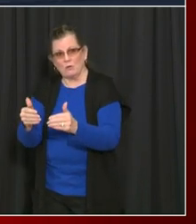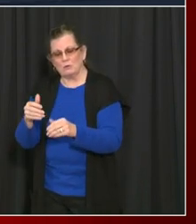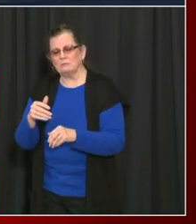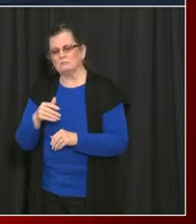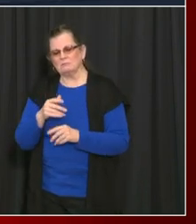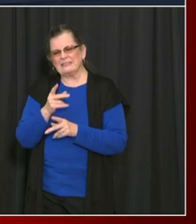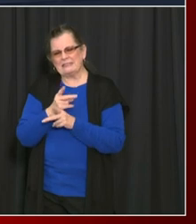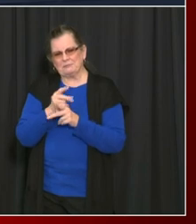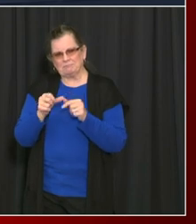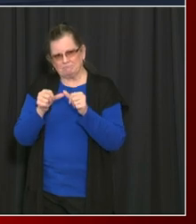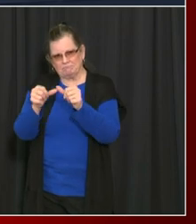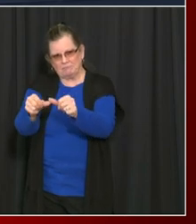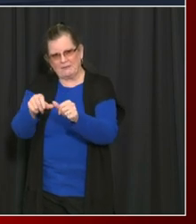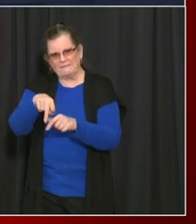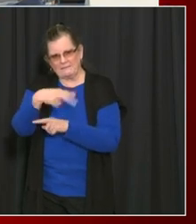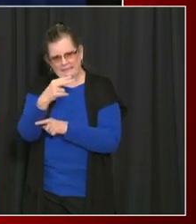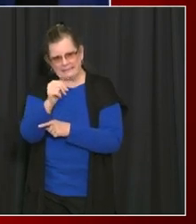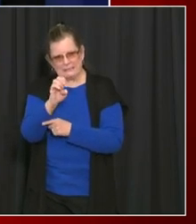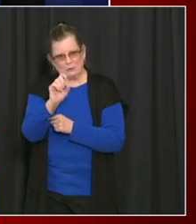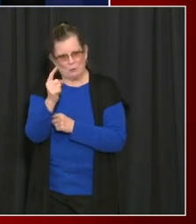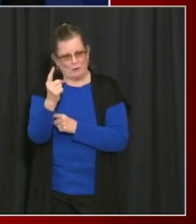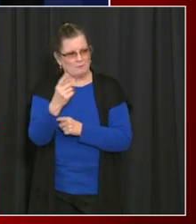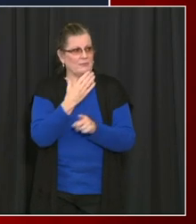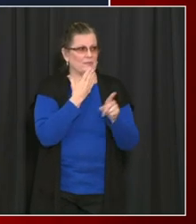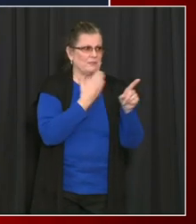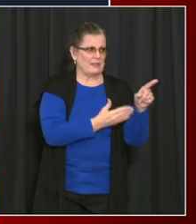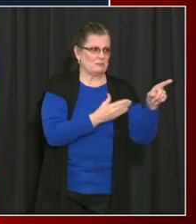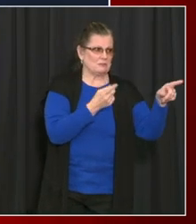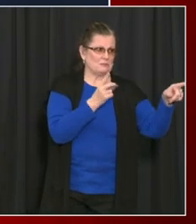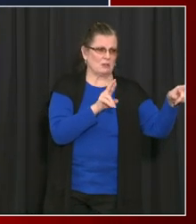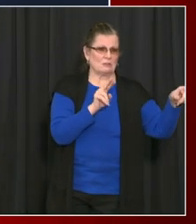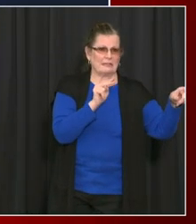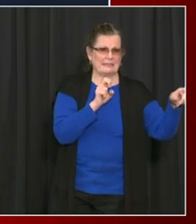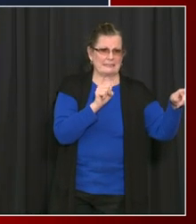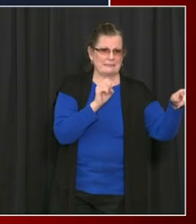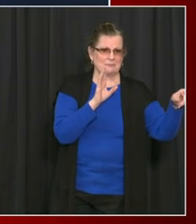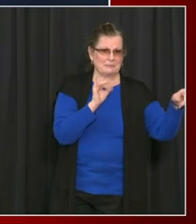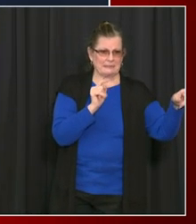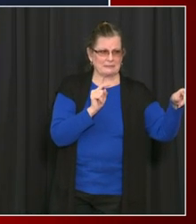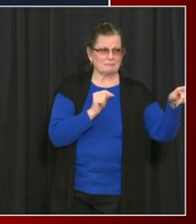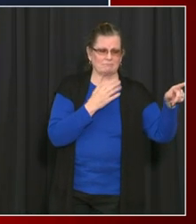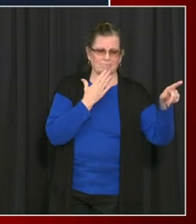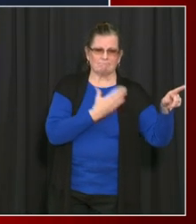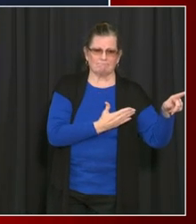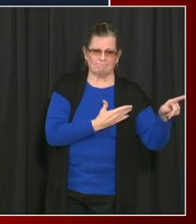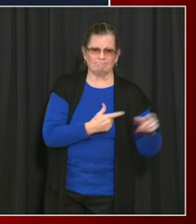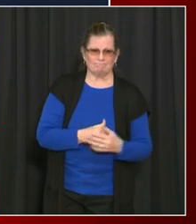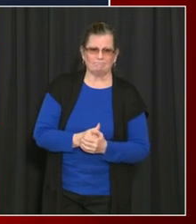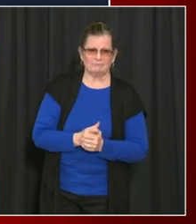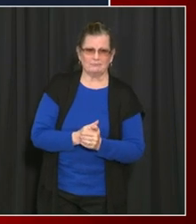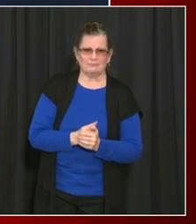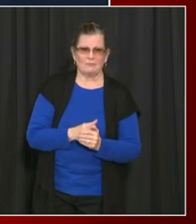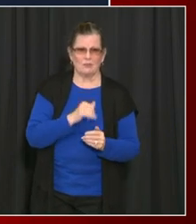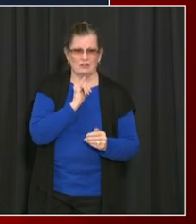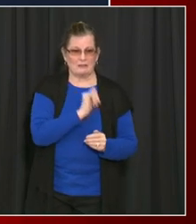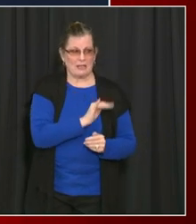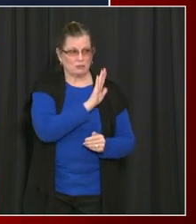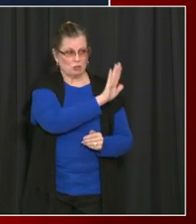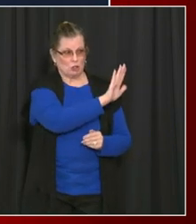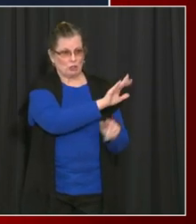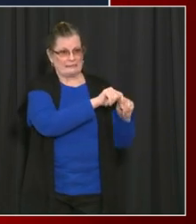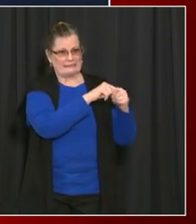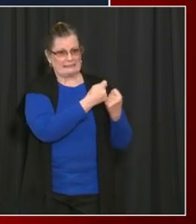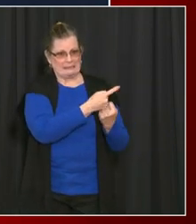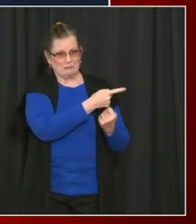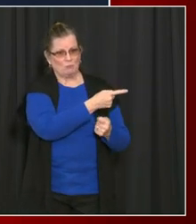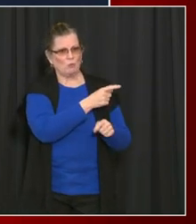Thank you, Mayor. Thank you, Dr. Nesbitt. As Dr. Nesbitt mentioned, her team has also been